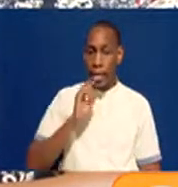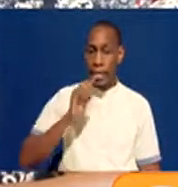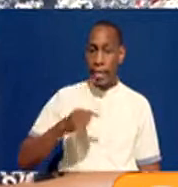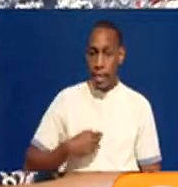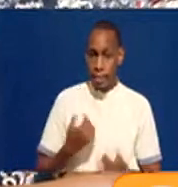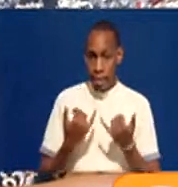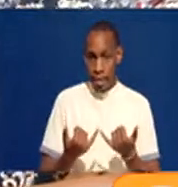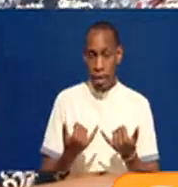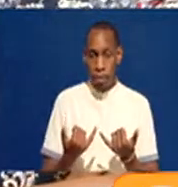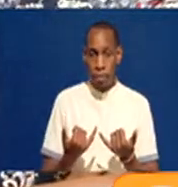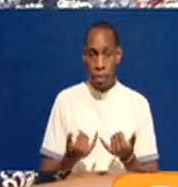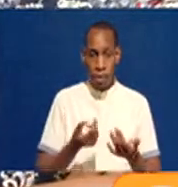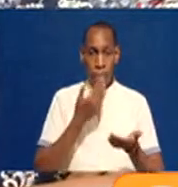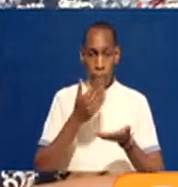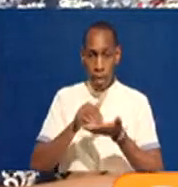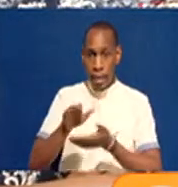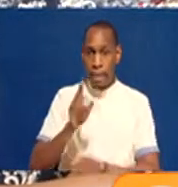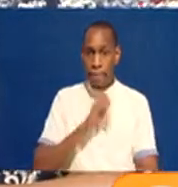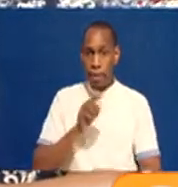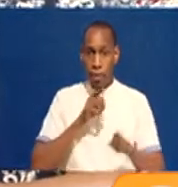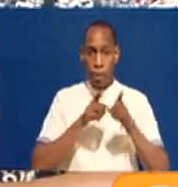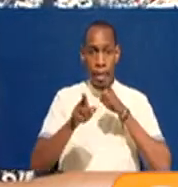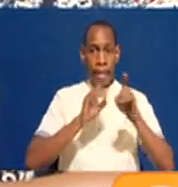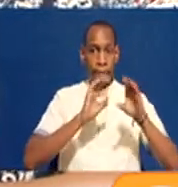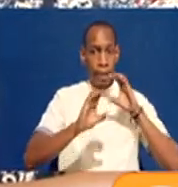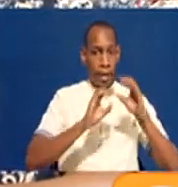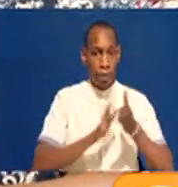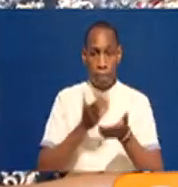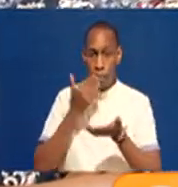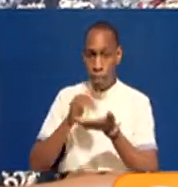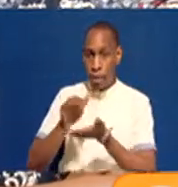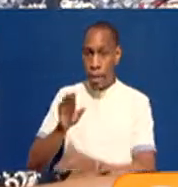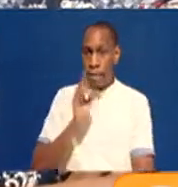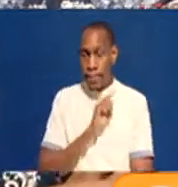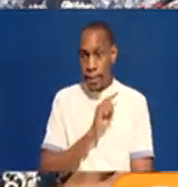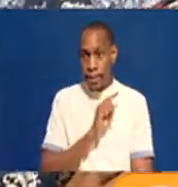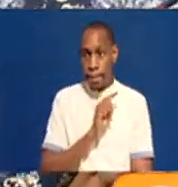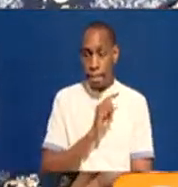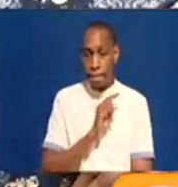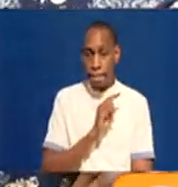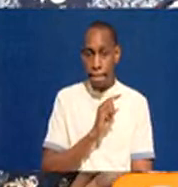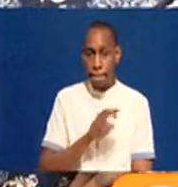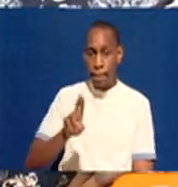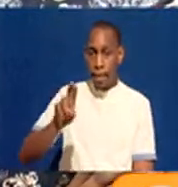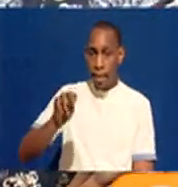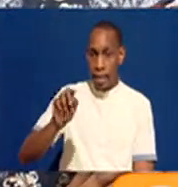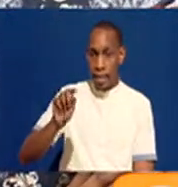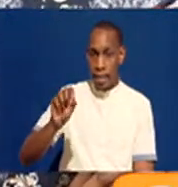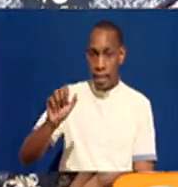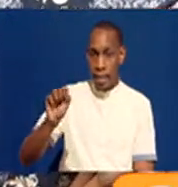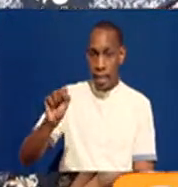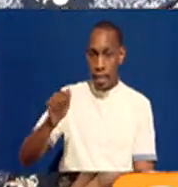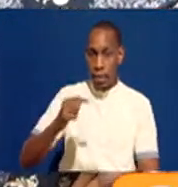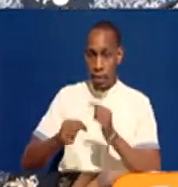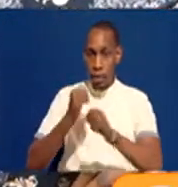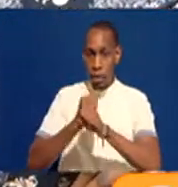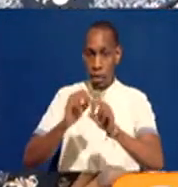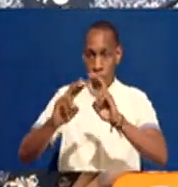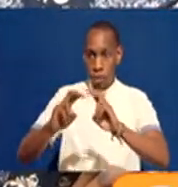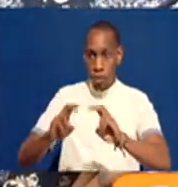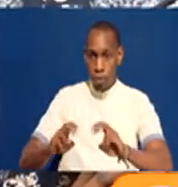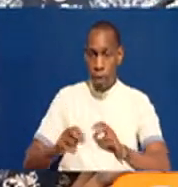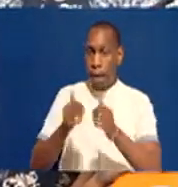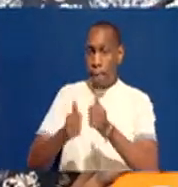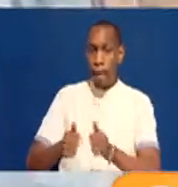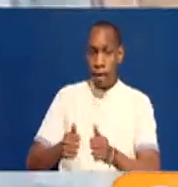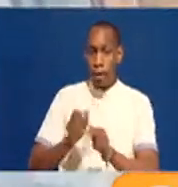28-26-11-2022. Sasa wameandika barua kwa Safaricom, wameandika barua kwa NTSA, bado wanafanya search, wanaambia bado hajapata